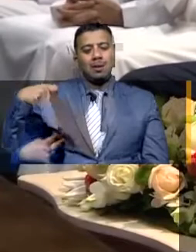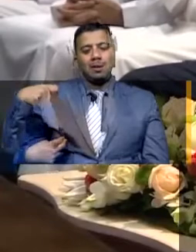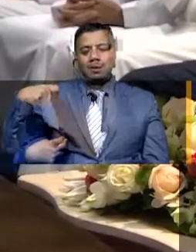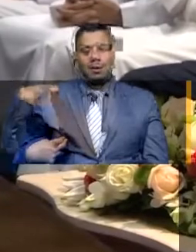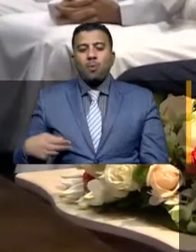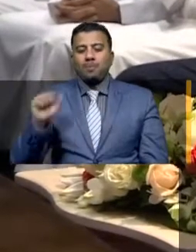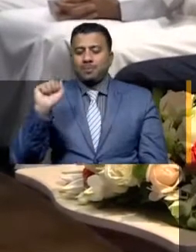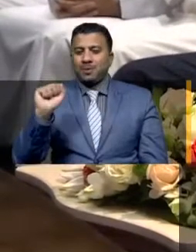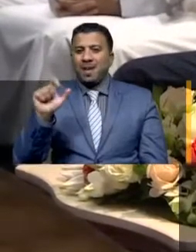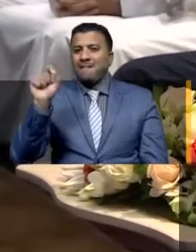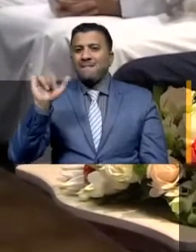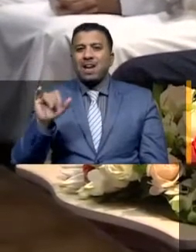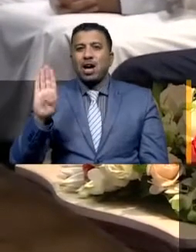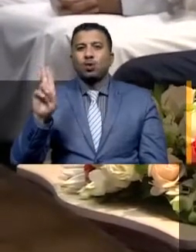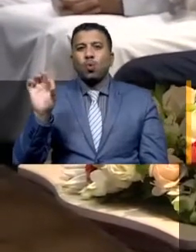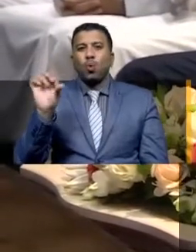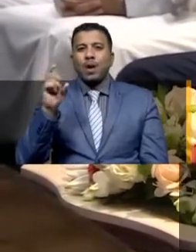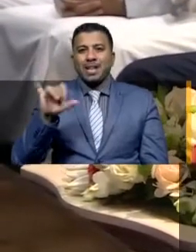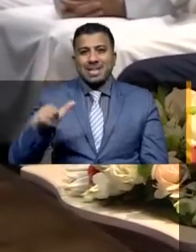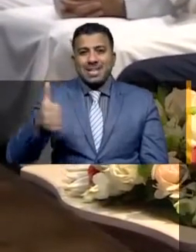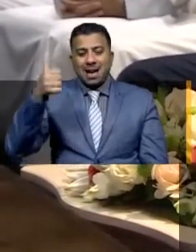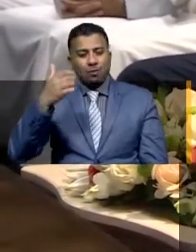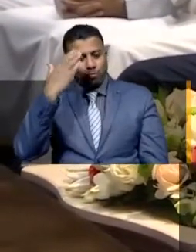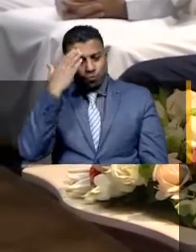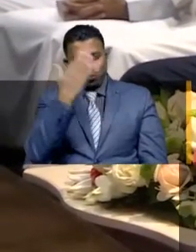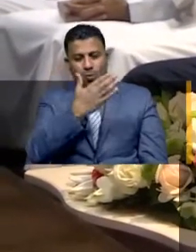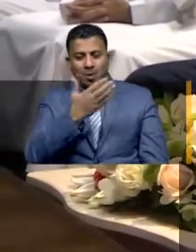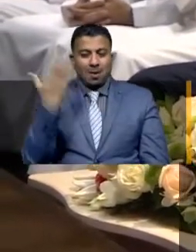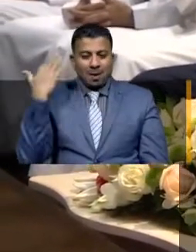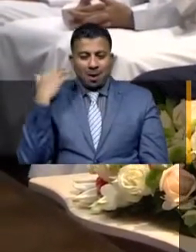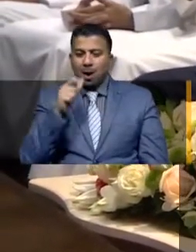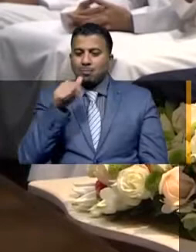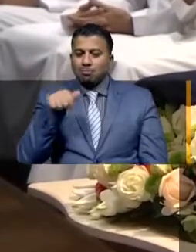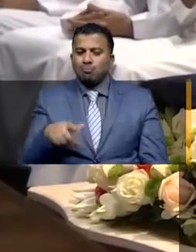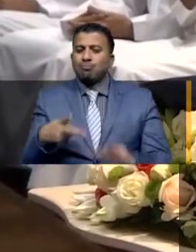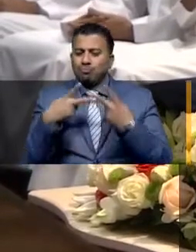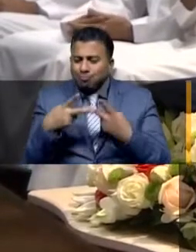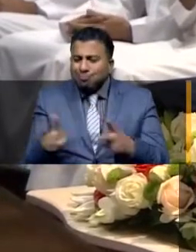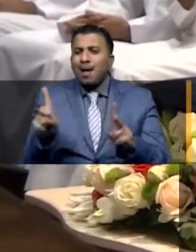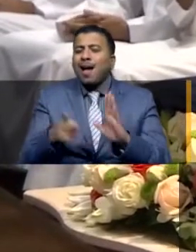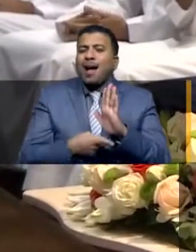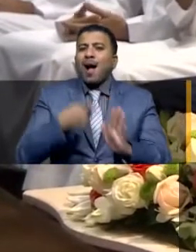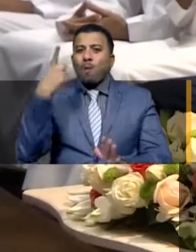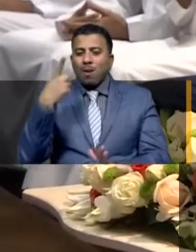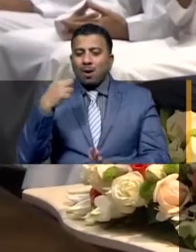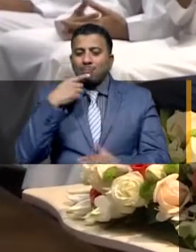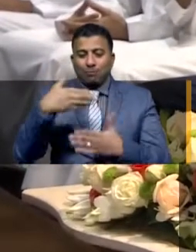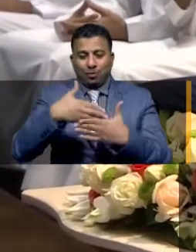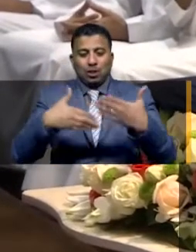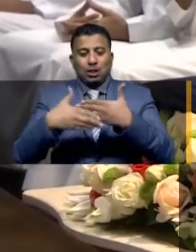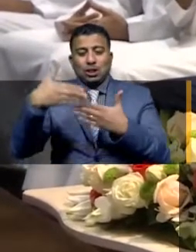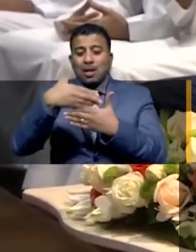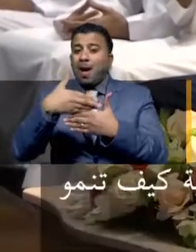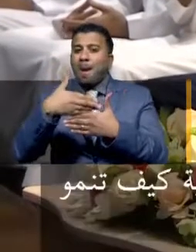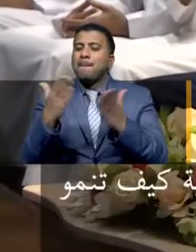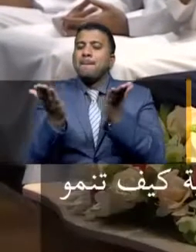state of Victoria who started with us this program and not left